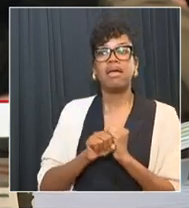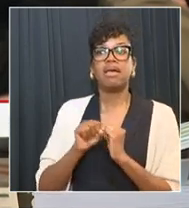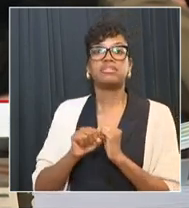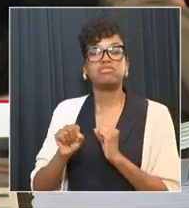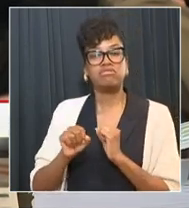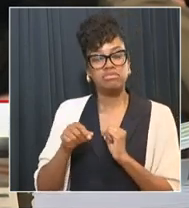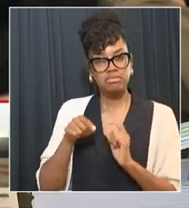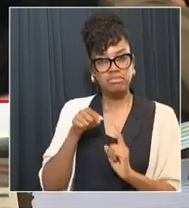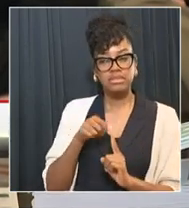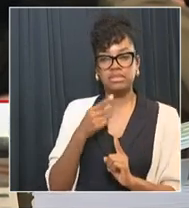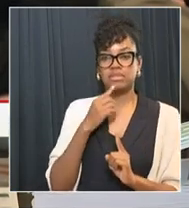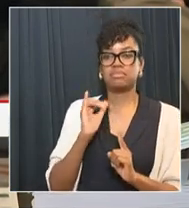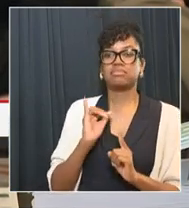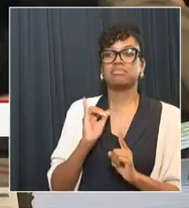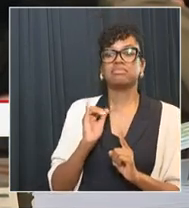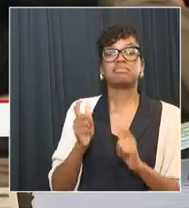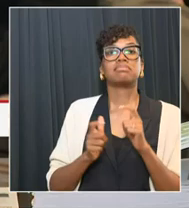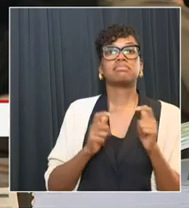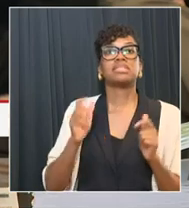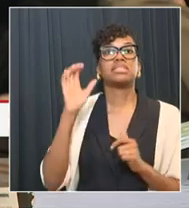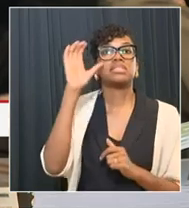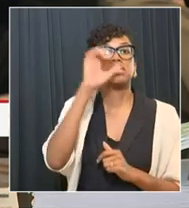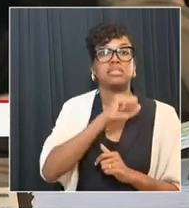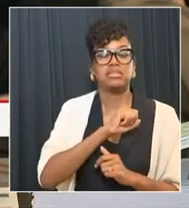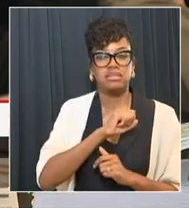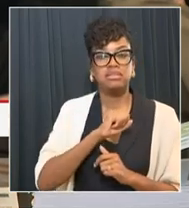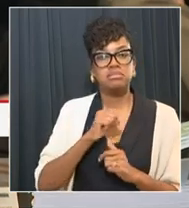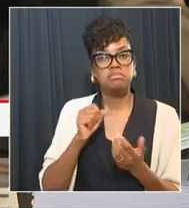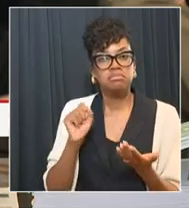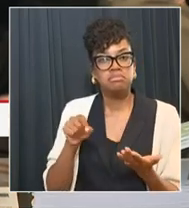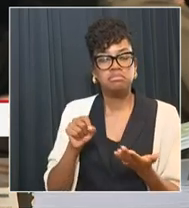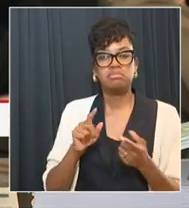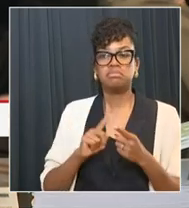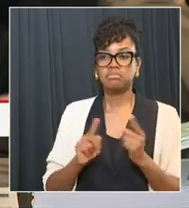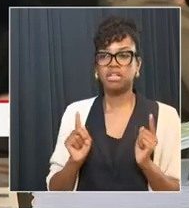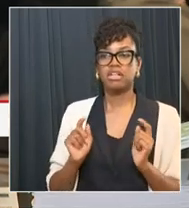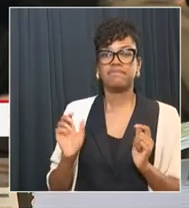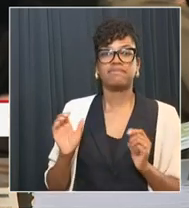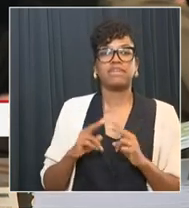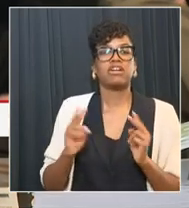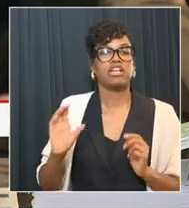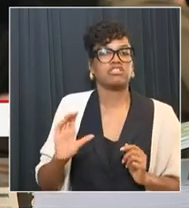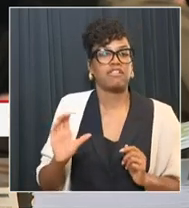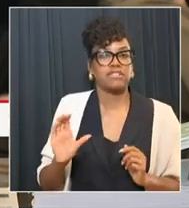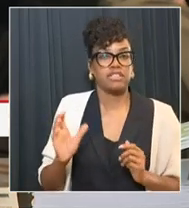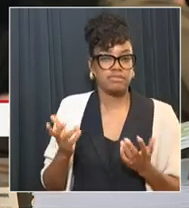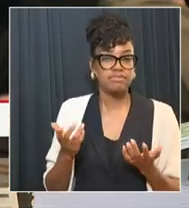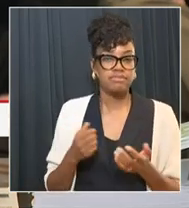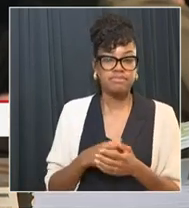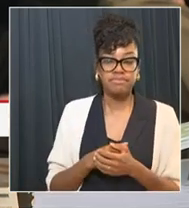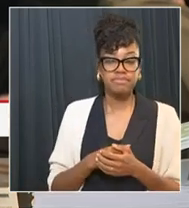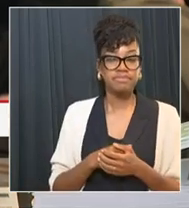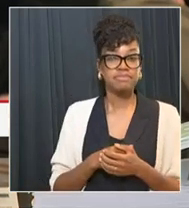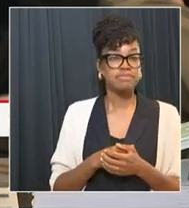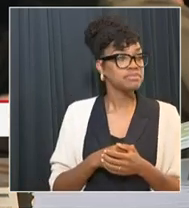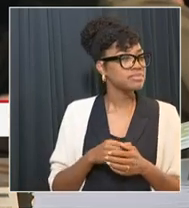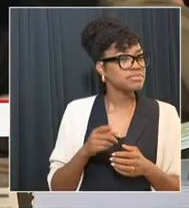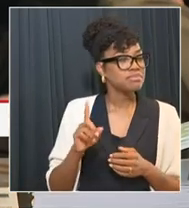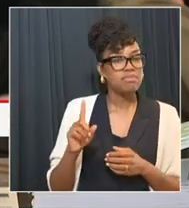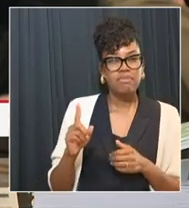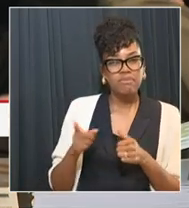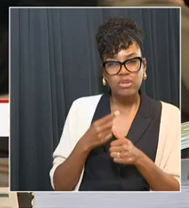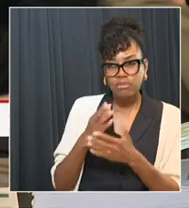are conservative estimates. They could be a lot bigger impact. And the first part, I'm